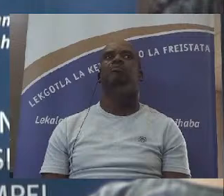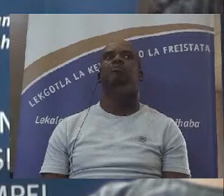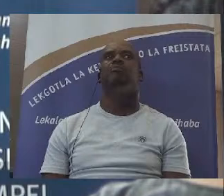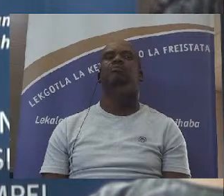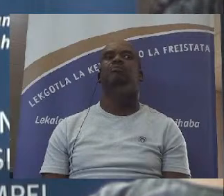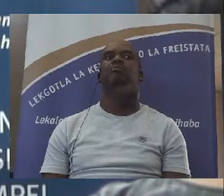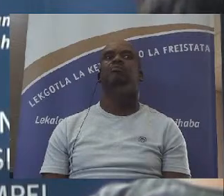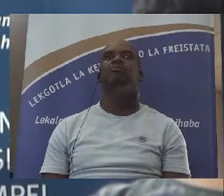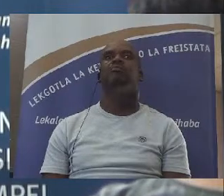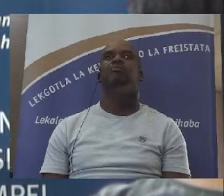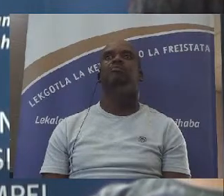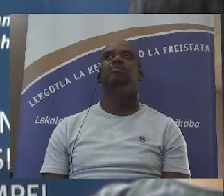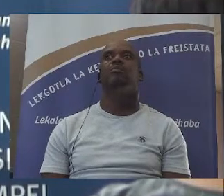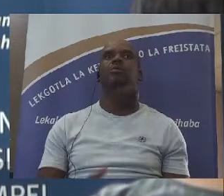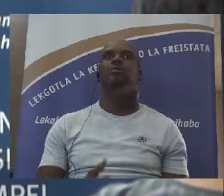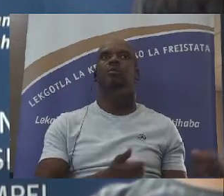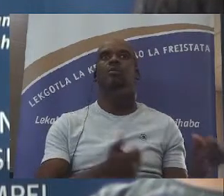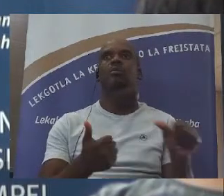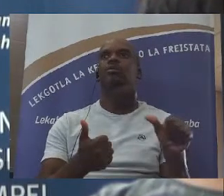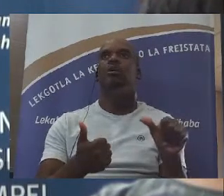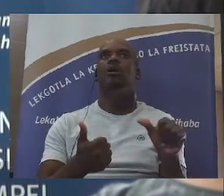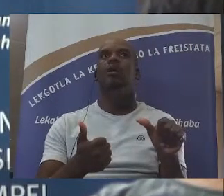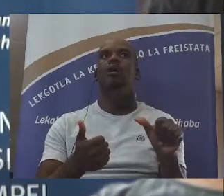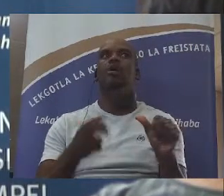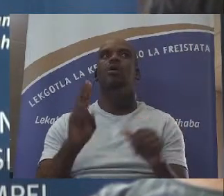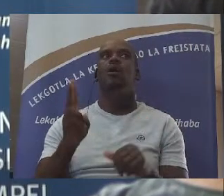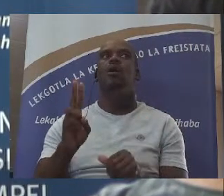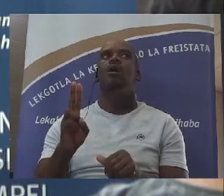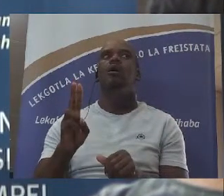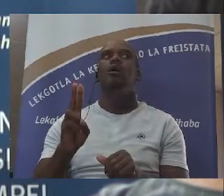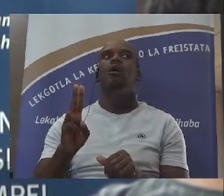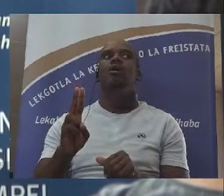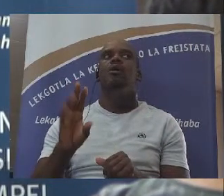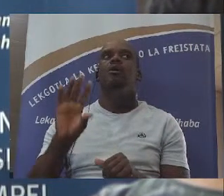Ke khutlela ho lona. Ho sana le motho e mong hape a batlang ho bua?